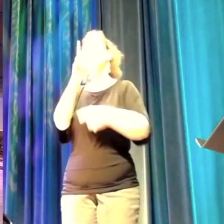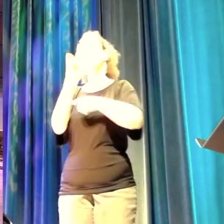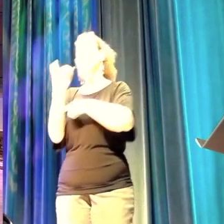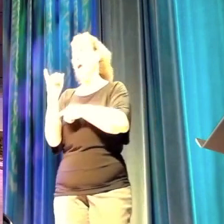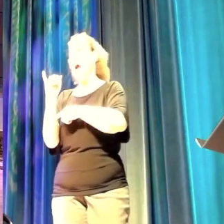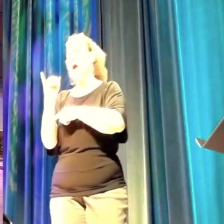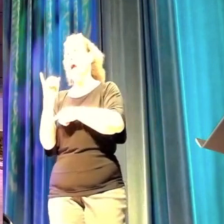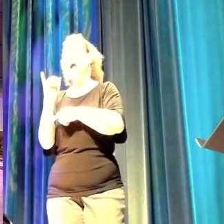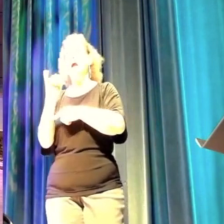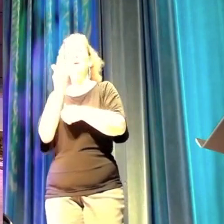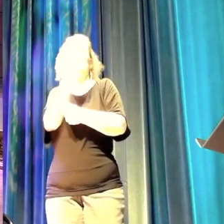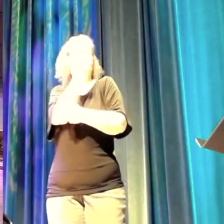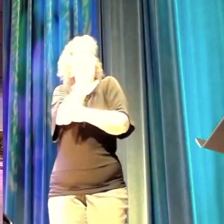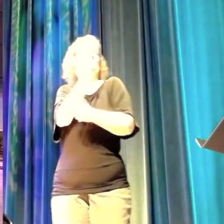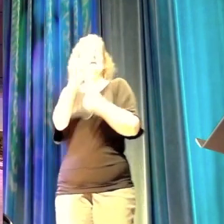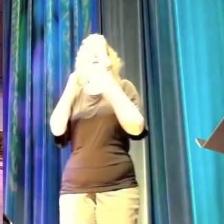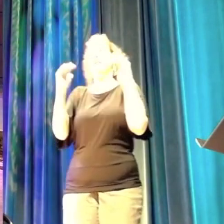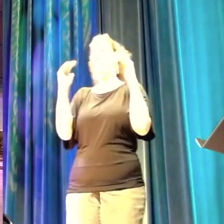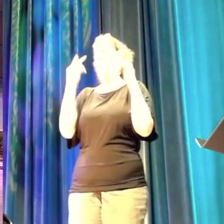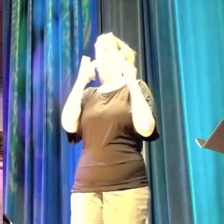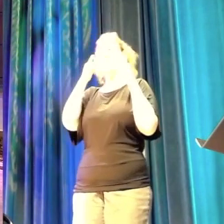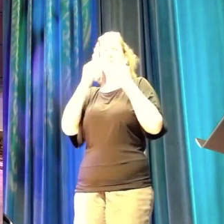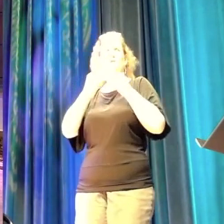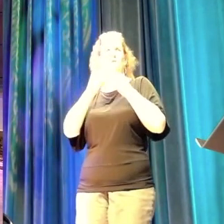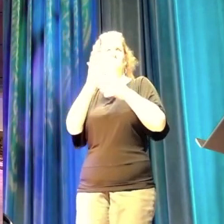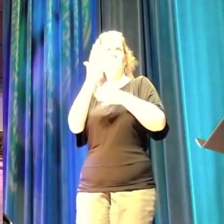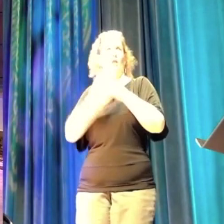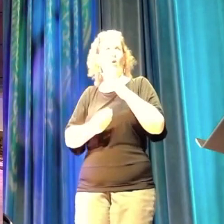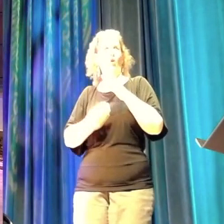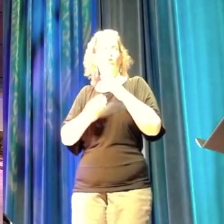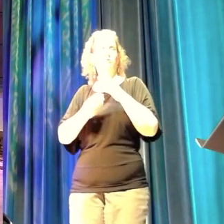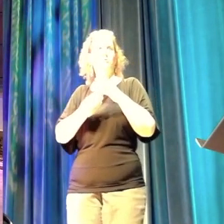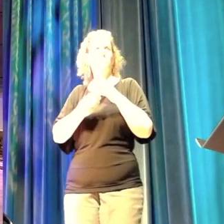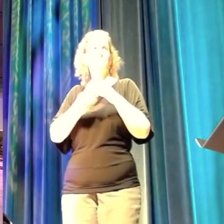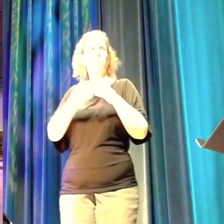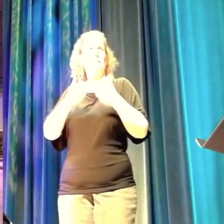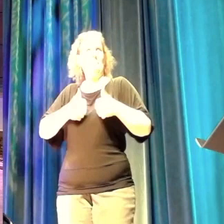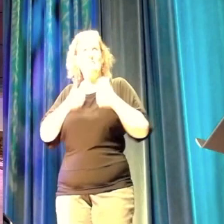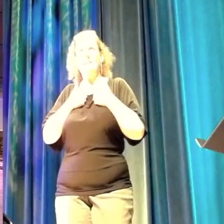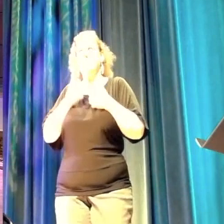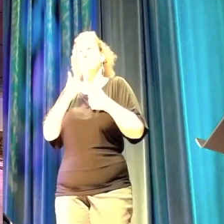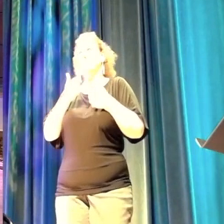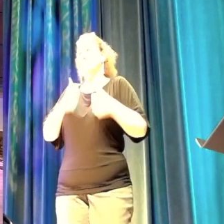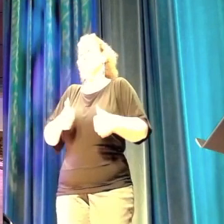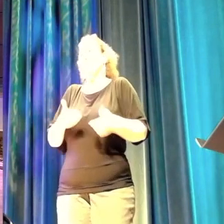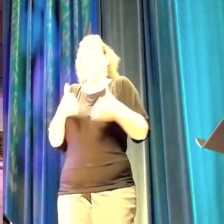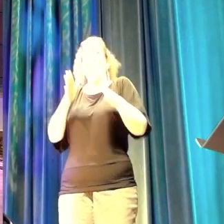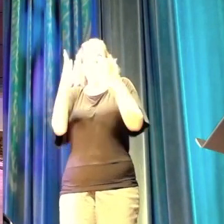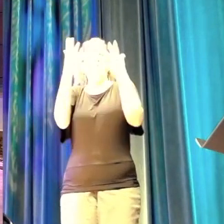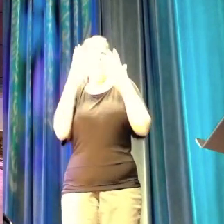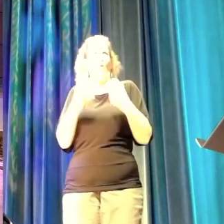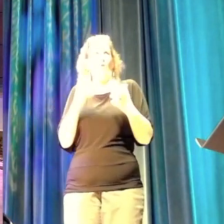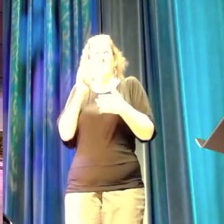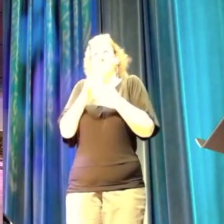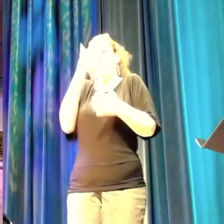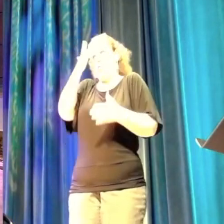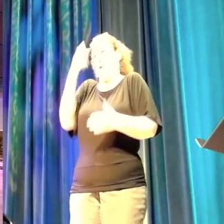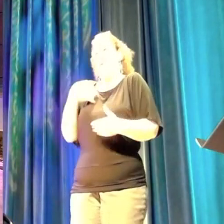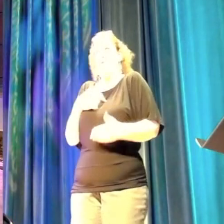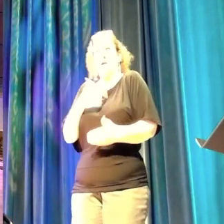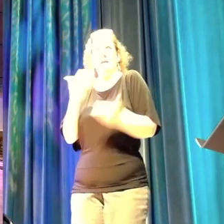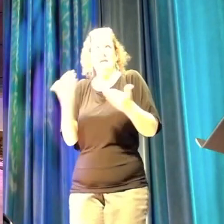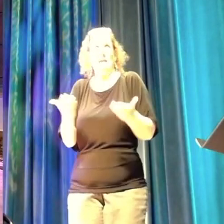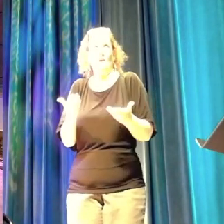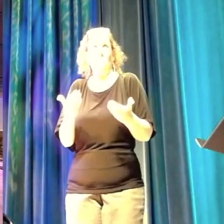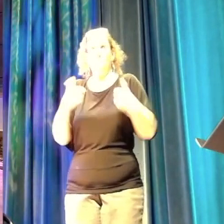have any level of vision loss live the lives that they want to live. That's what we're here for. We